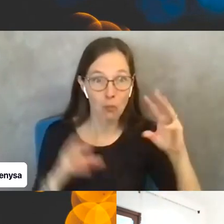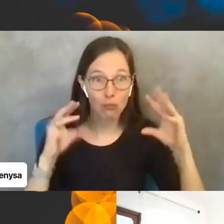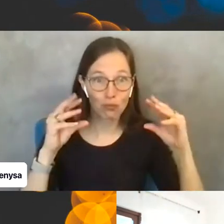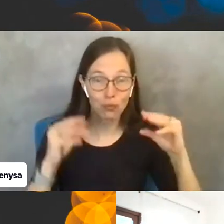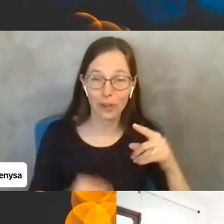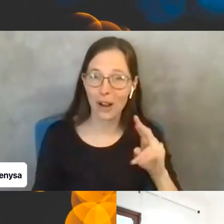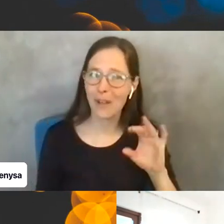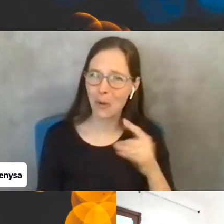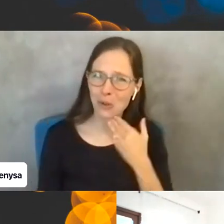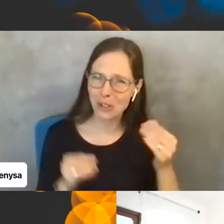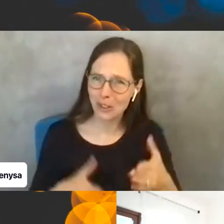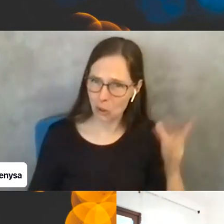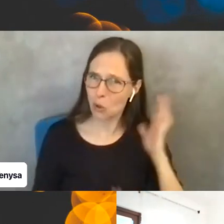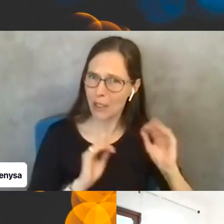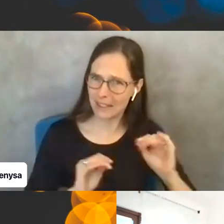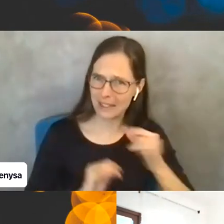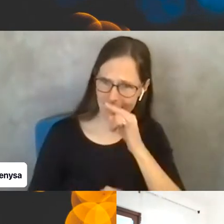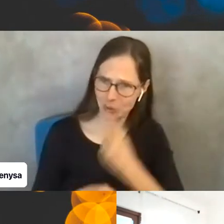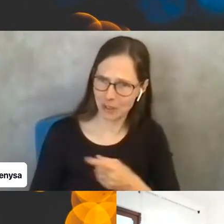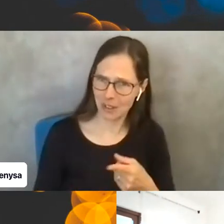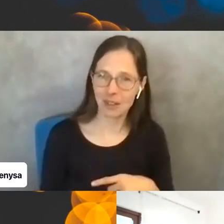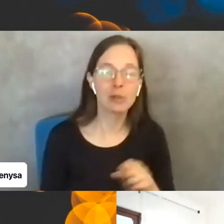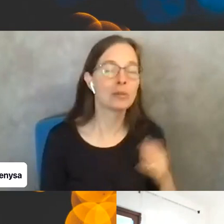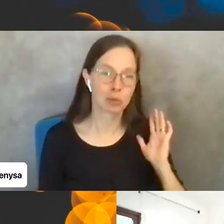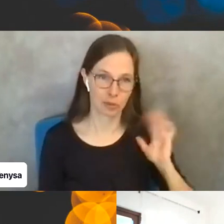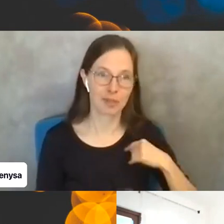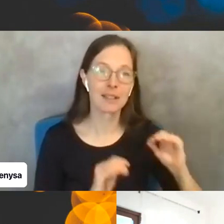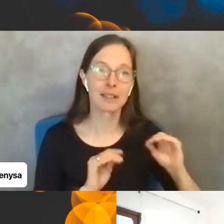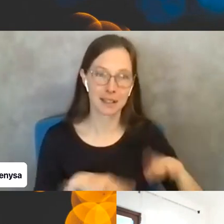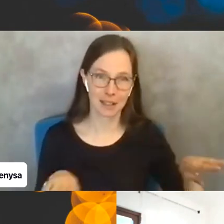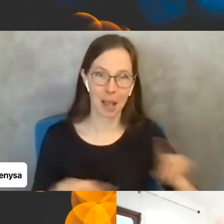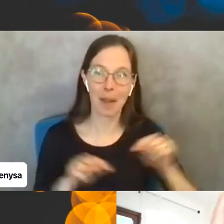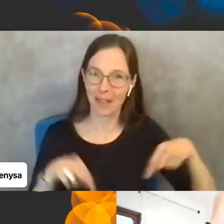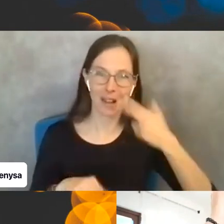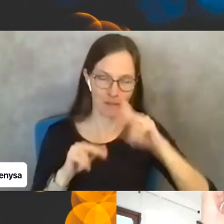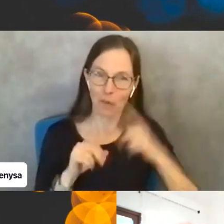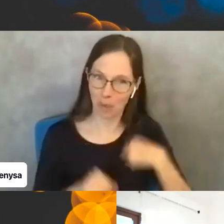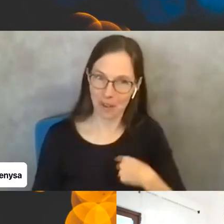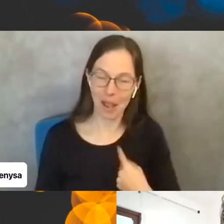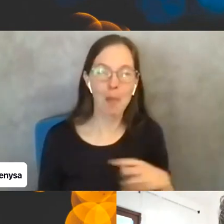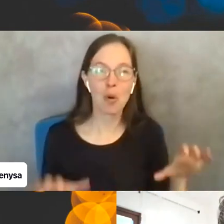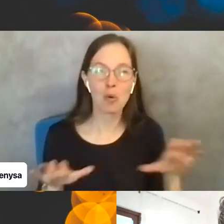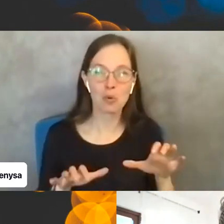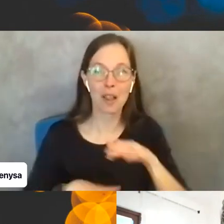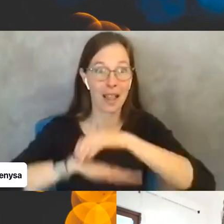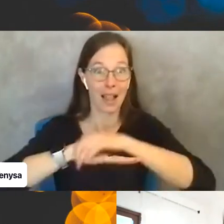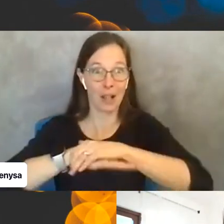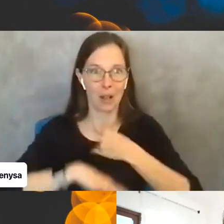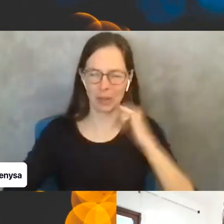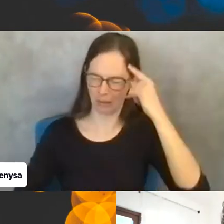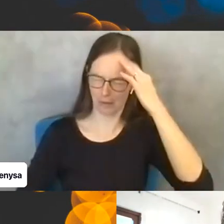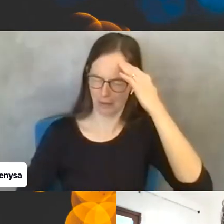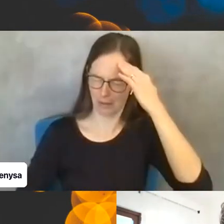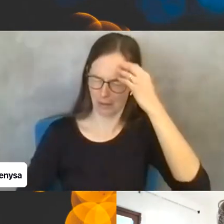you're such a good teacher. You used to teach kids, right? I used to teach kids, but this is like fun for me because I'm like doing it in English. So I was like, wait, hold